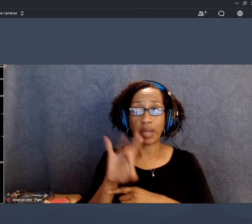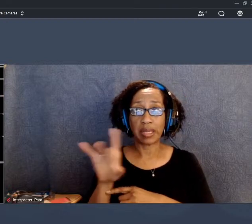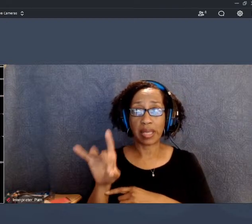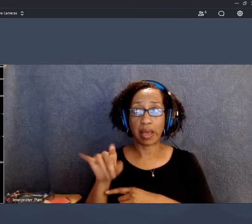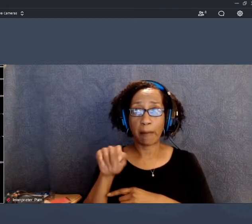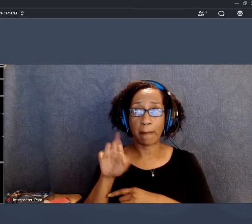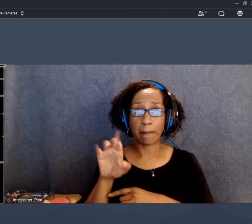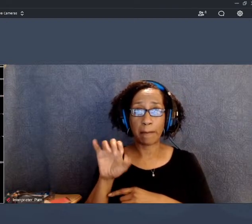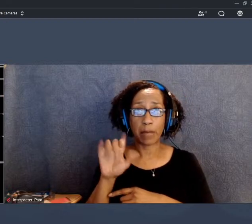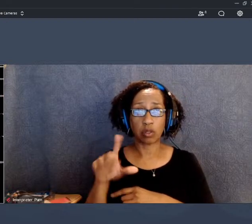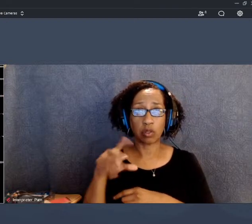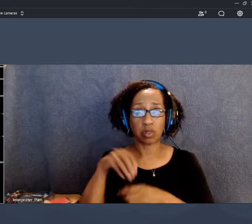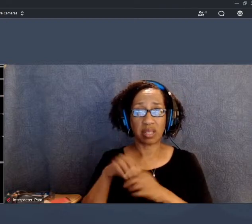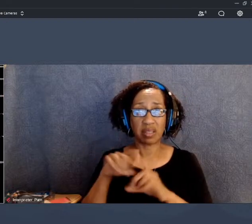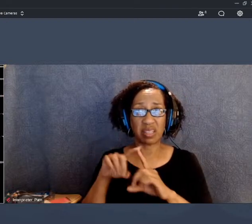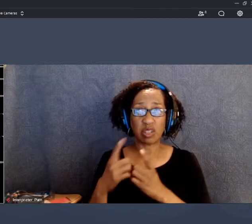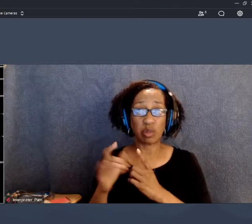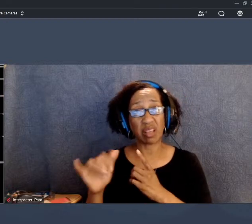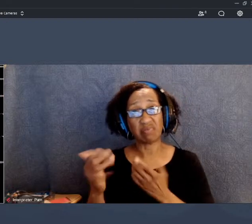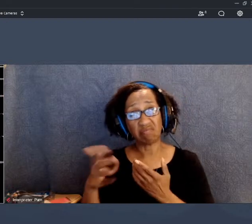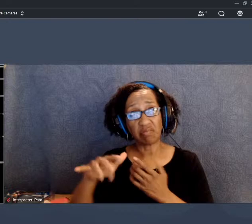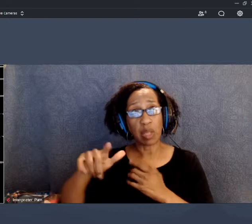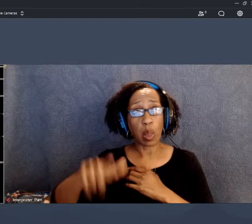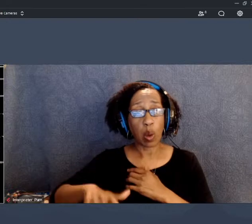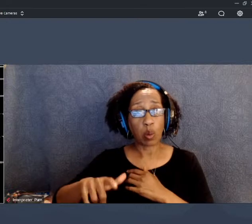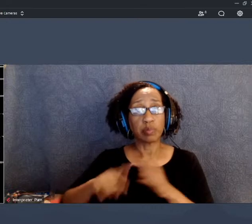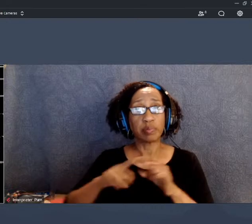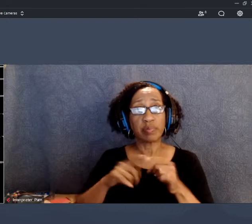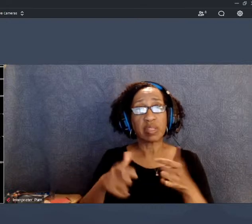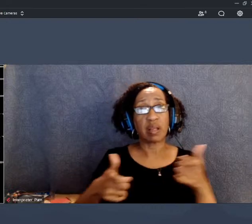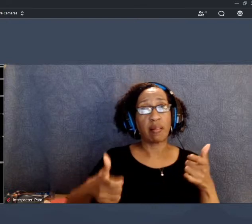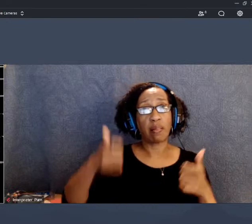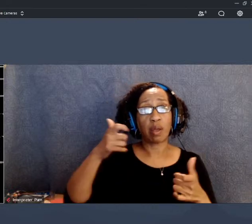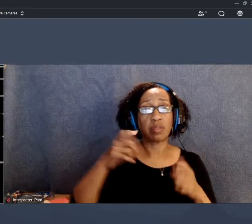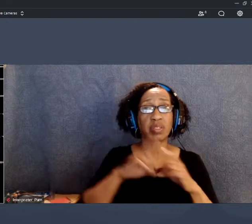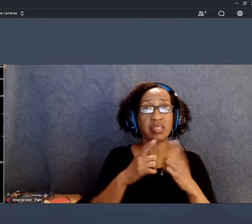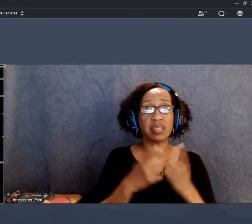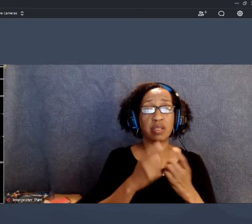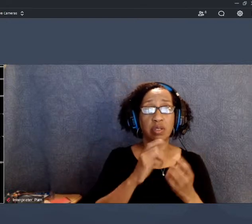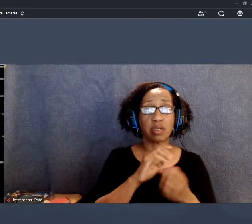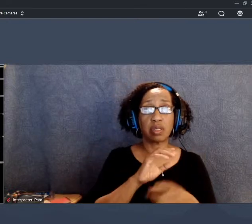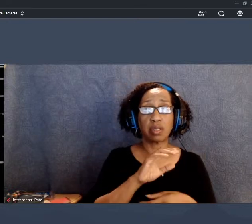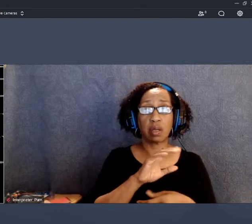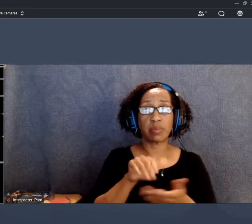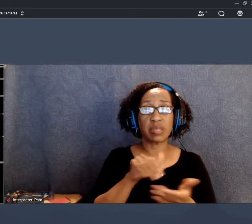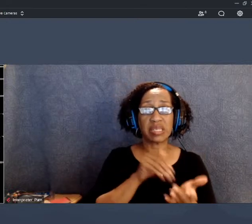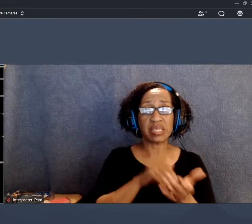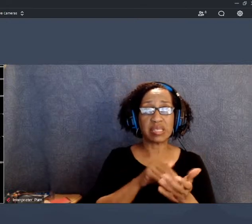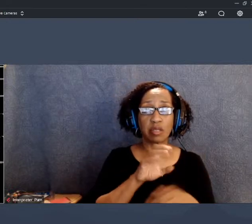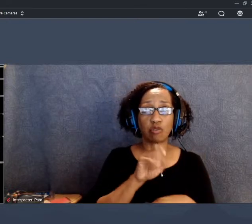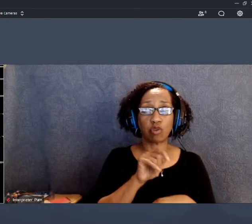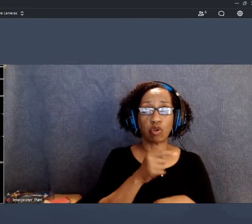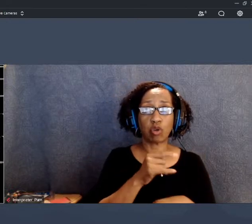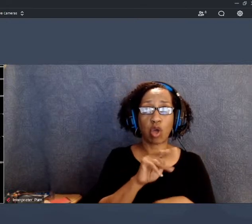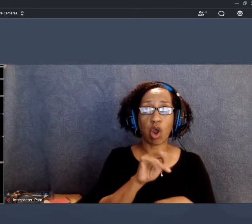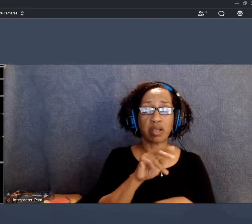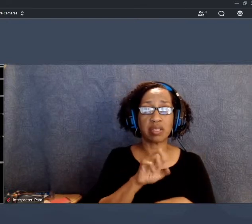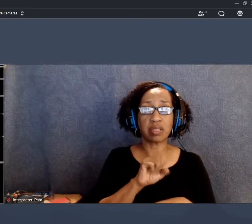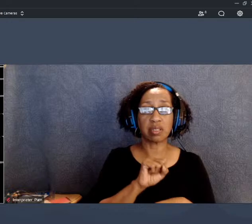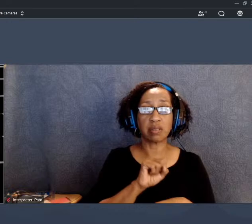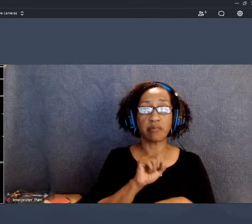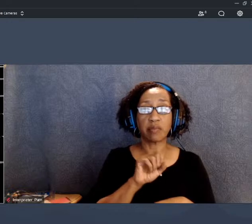That's probably on the low side. And the largest district right now is Central Gardens with 1,700. Cooper Young